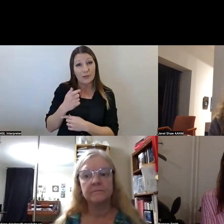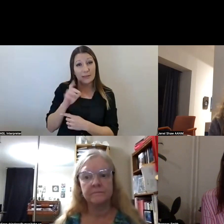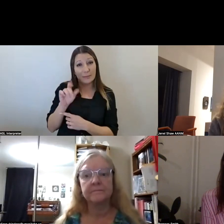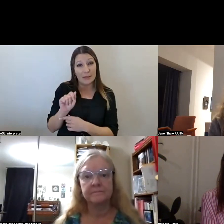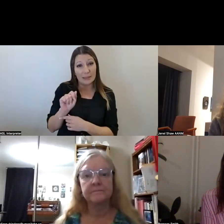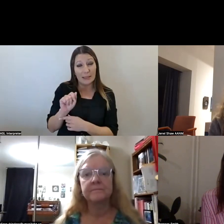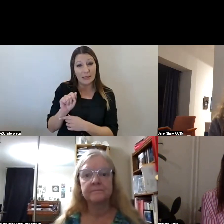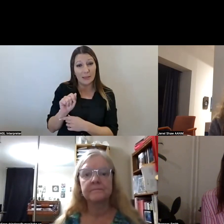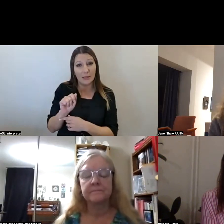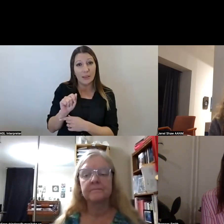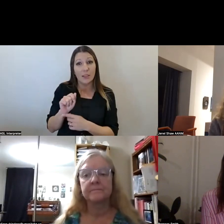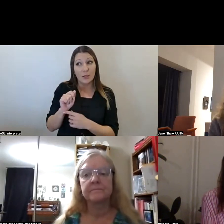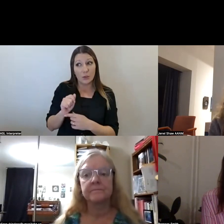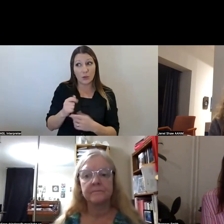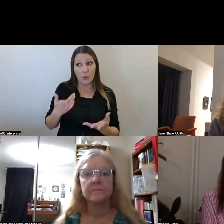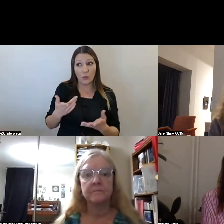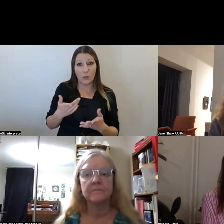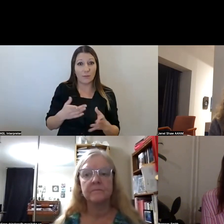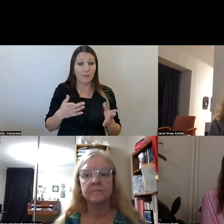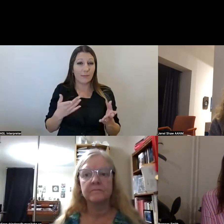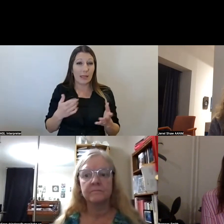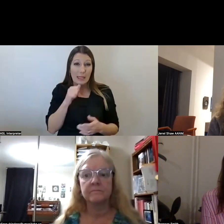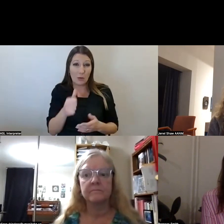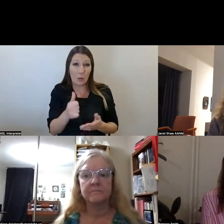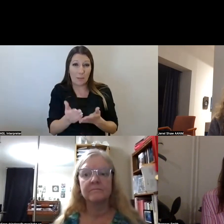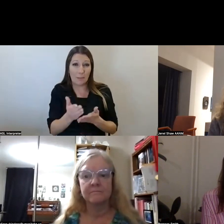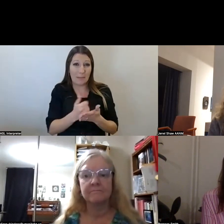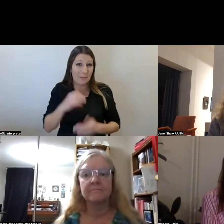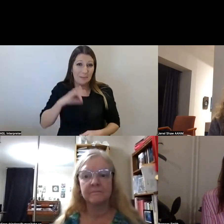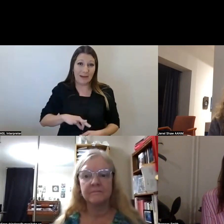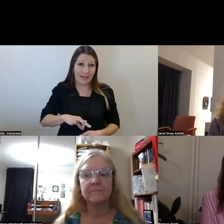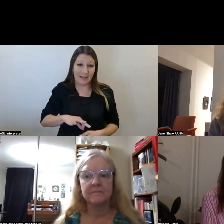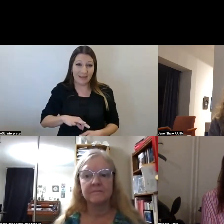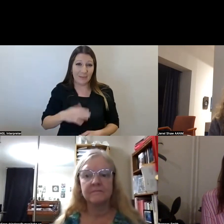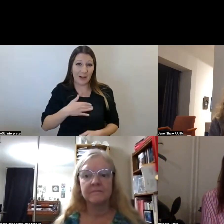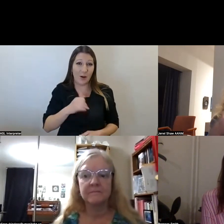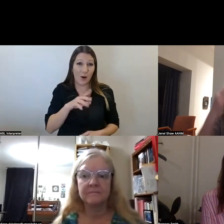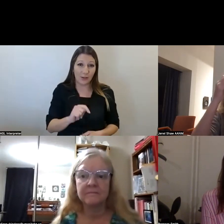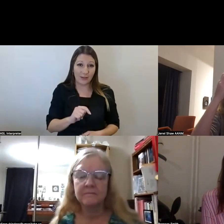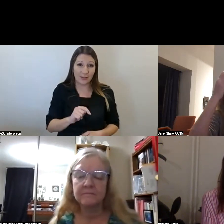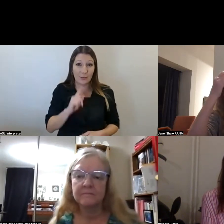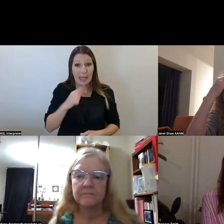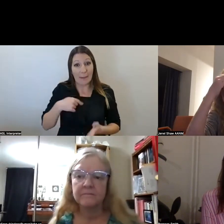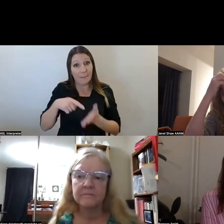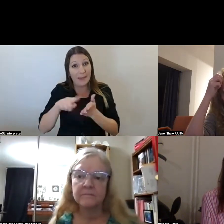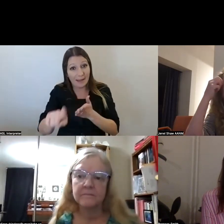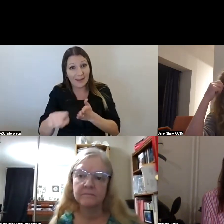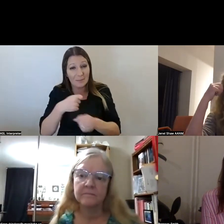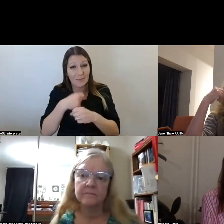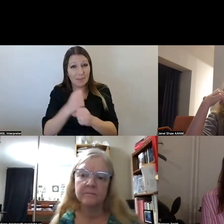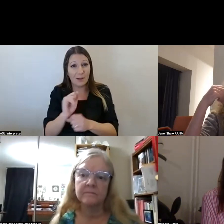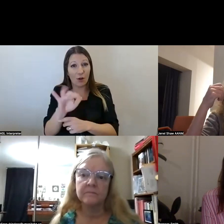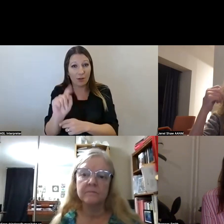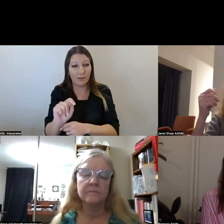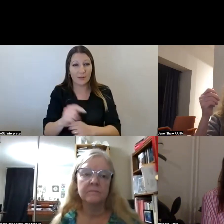do it. I don't make money. In fact, most of the artwork I